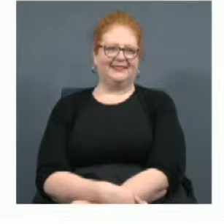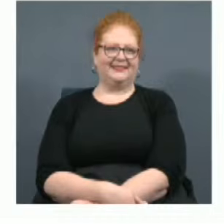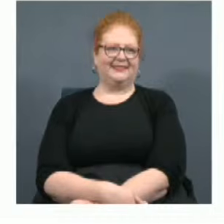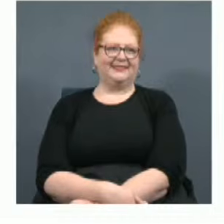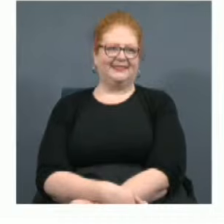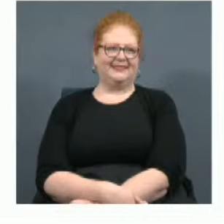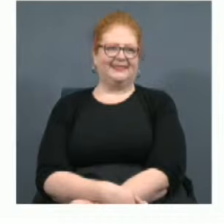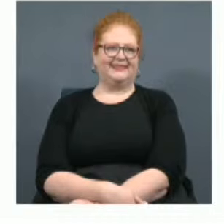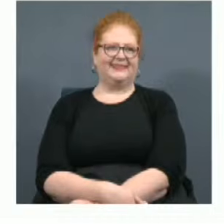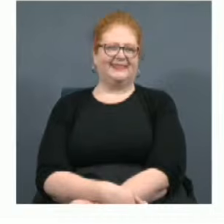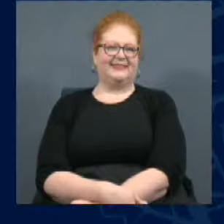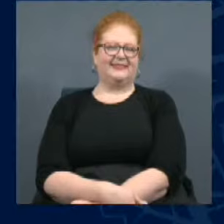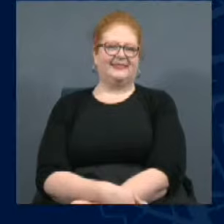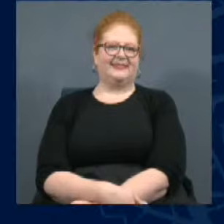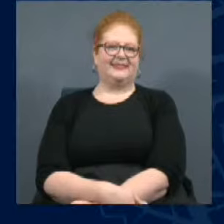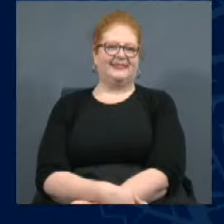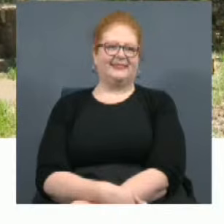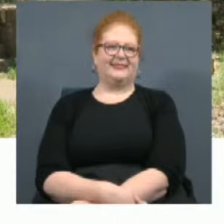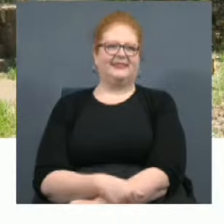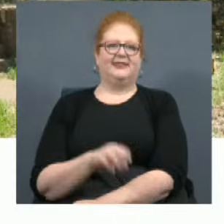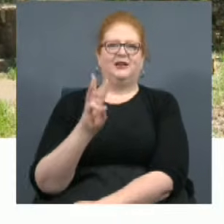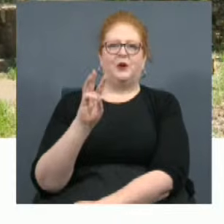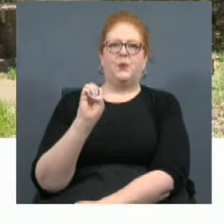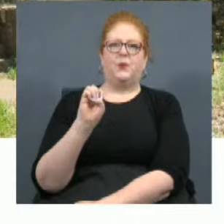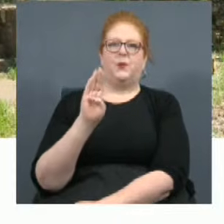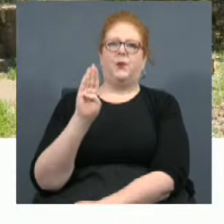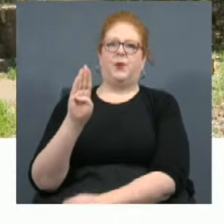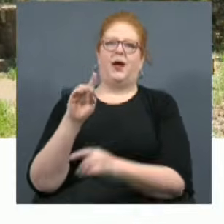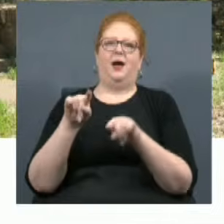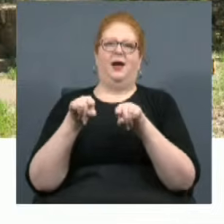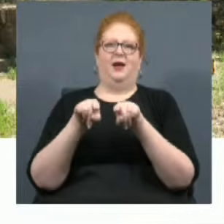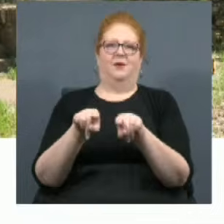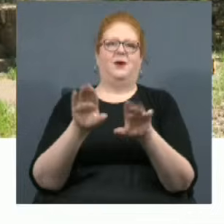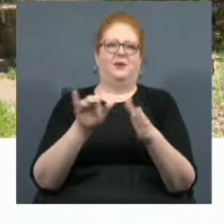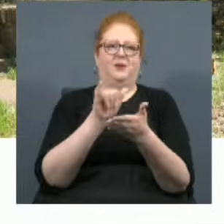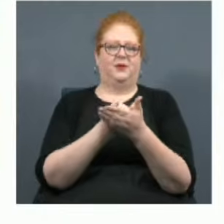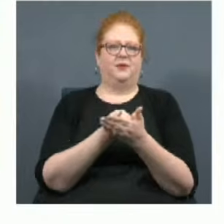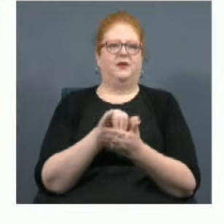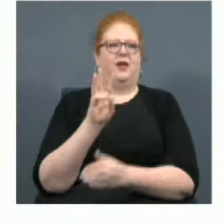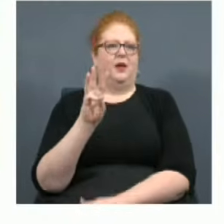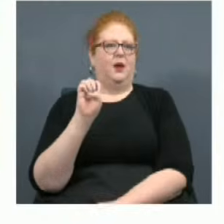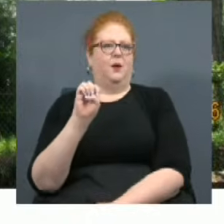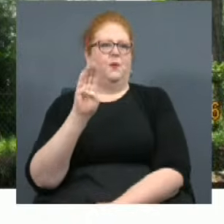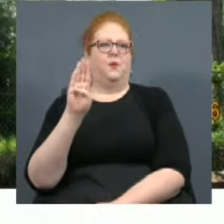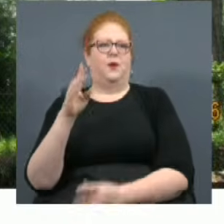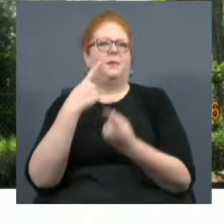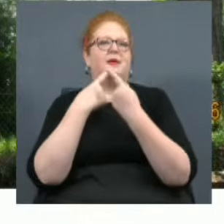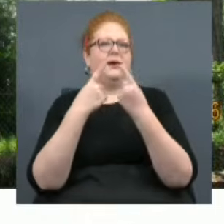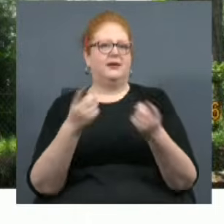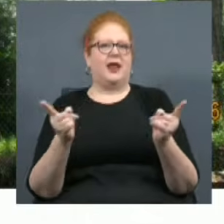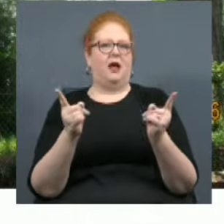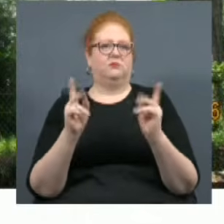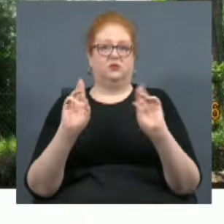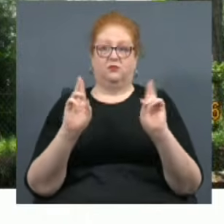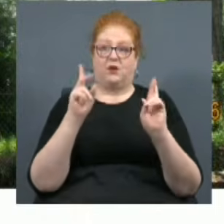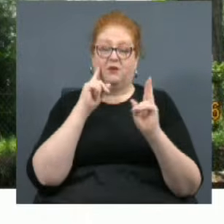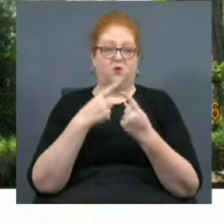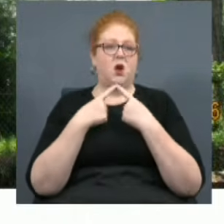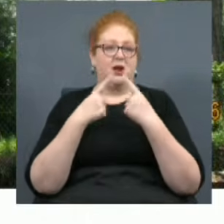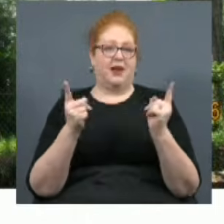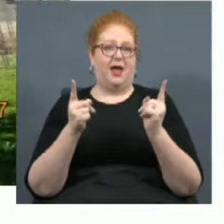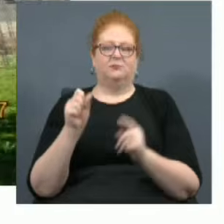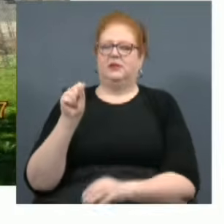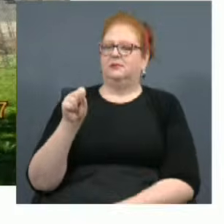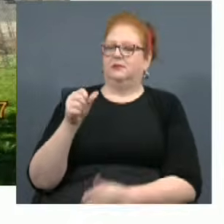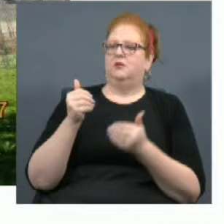We'll go to Director Webb while we're going through that. I think we can do two things at once. Director Webb? Yes, and this is just an announcement, if we're ready for those. Yes,